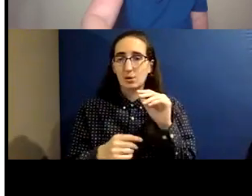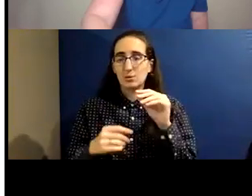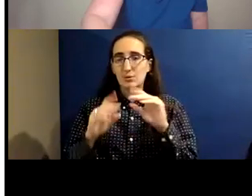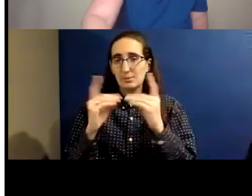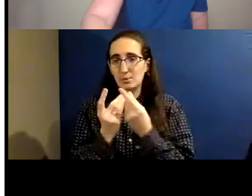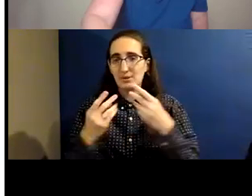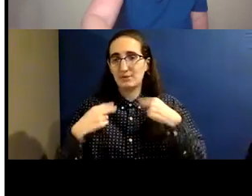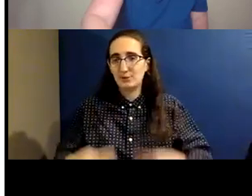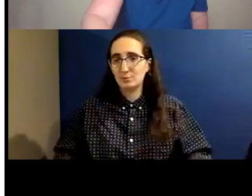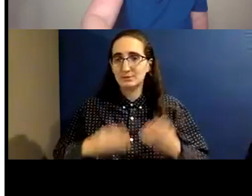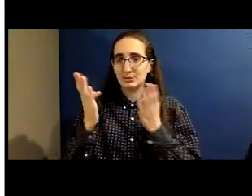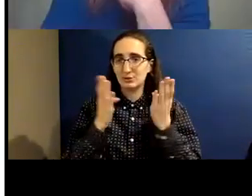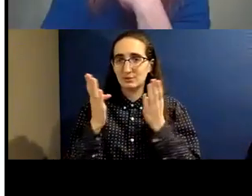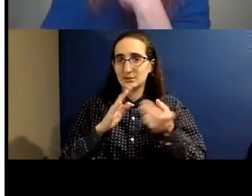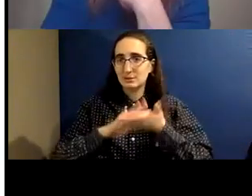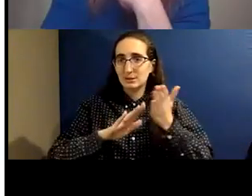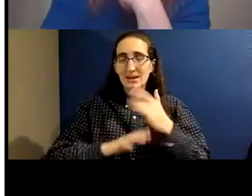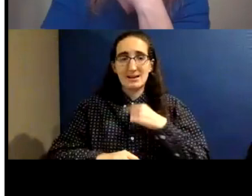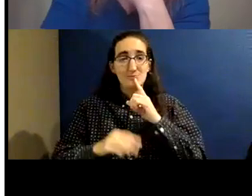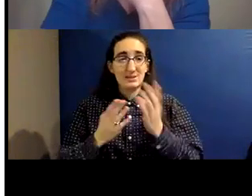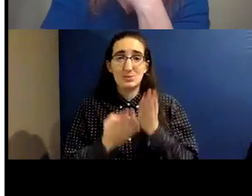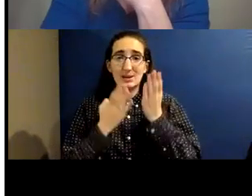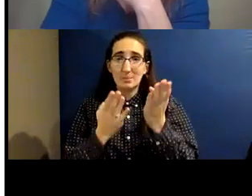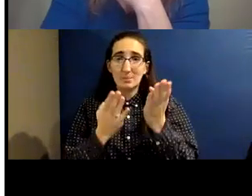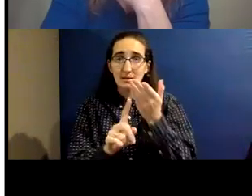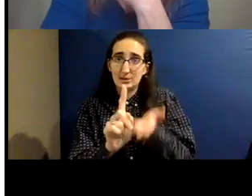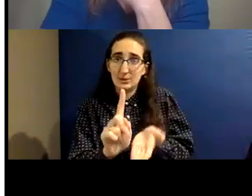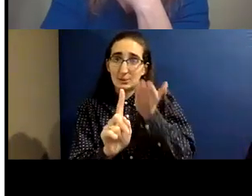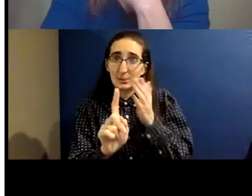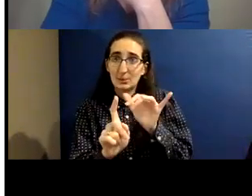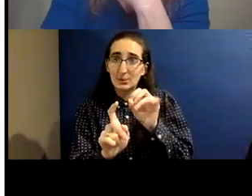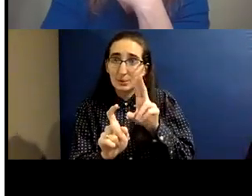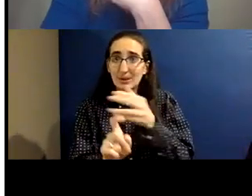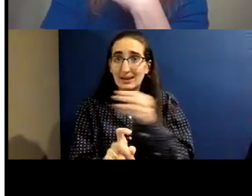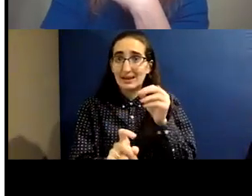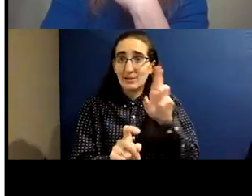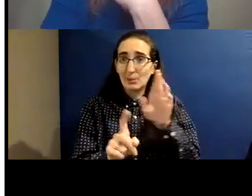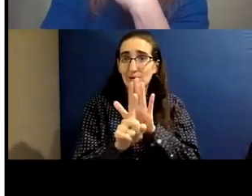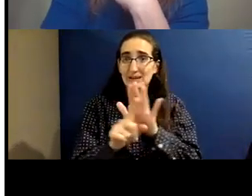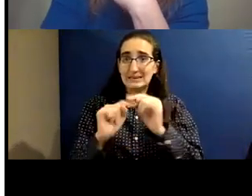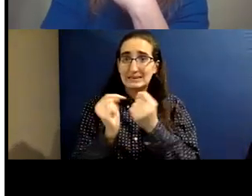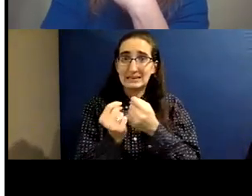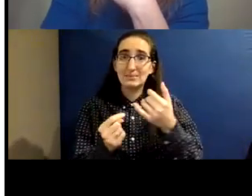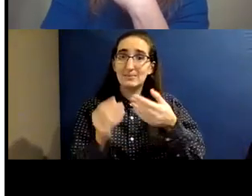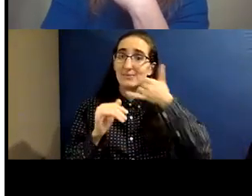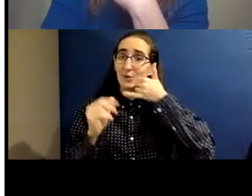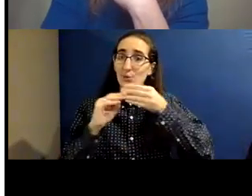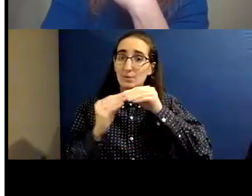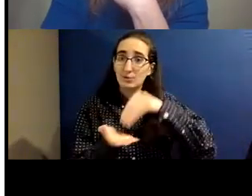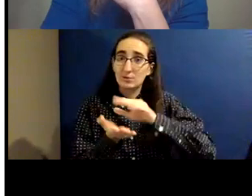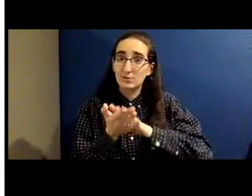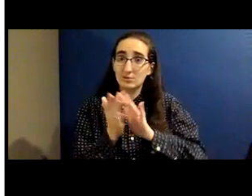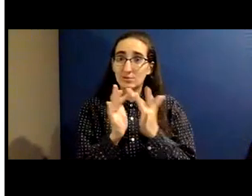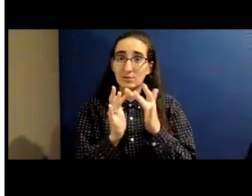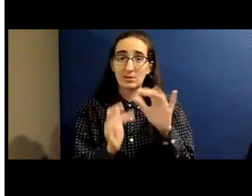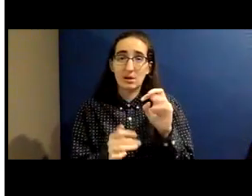Human Services. And so I really recommend that you and or your teen put this number in your contacts, so